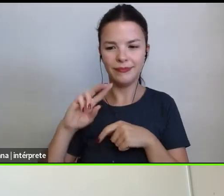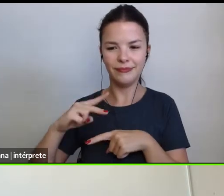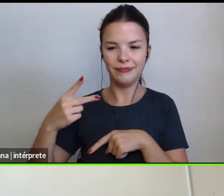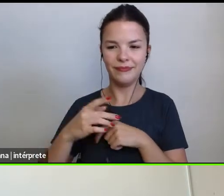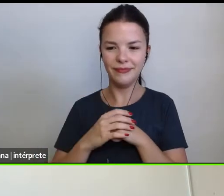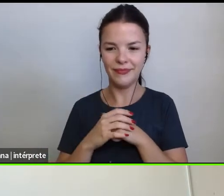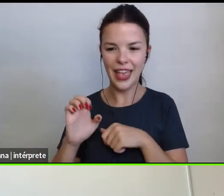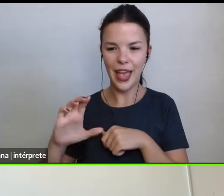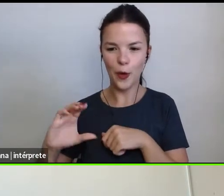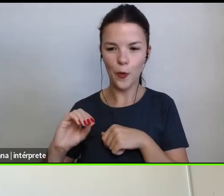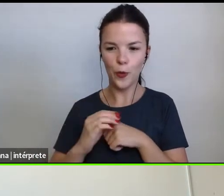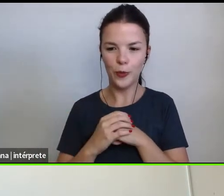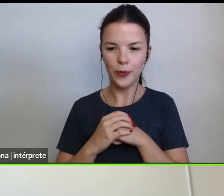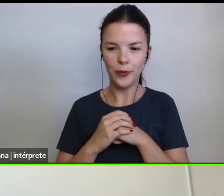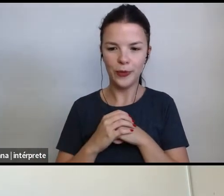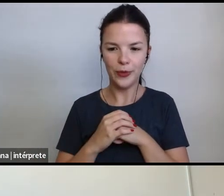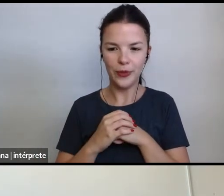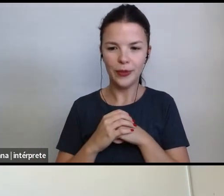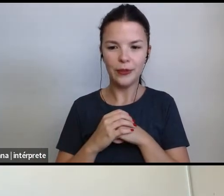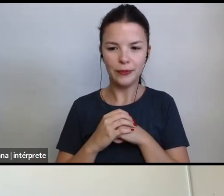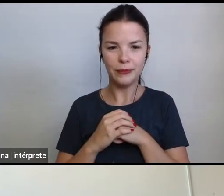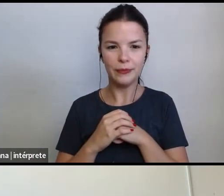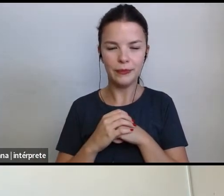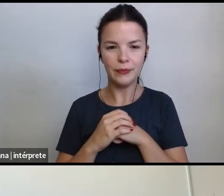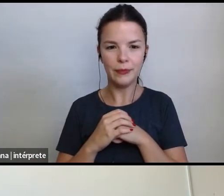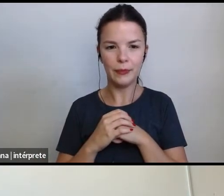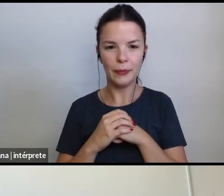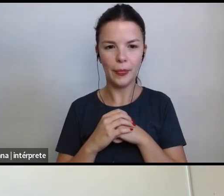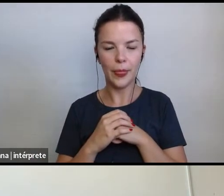other languages. They are not